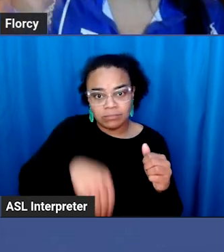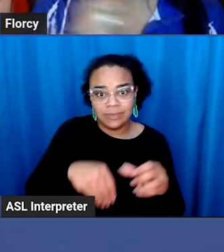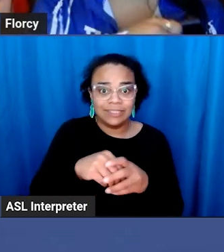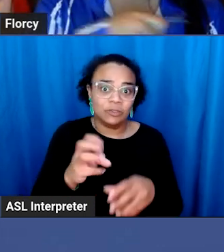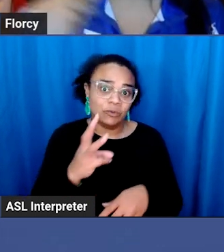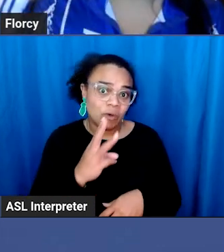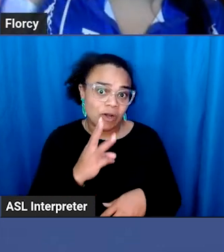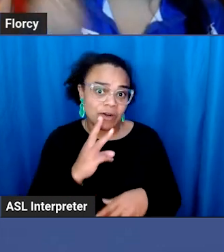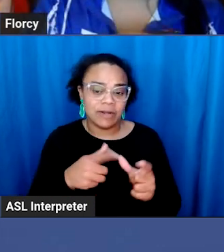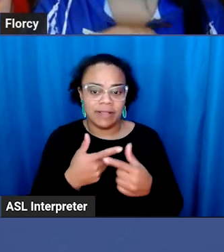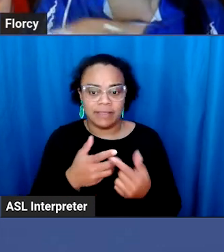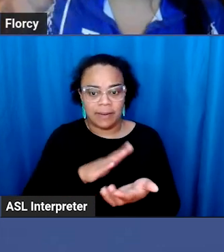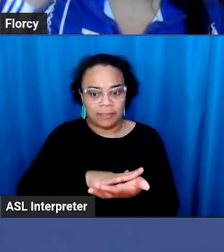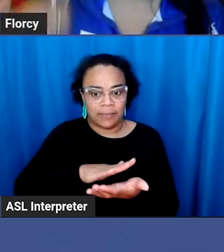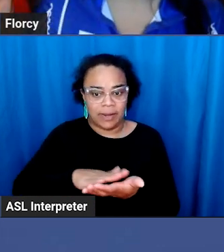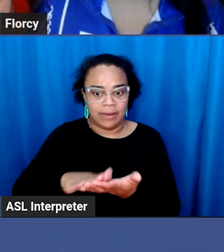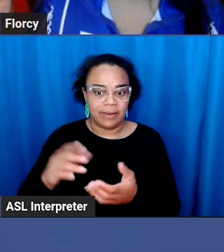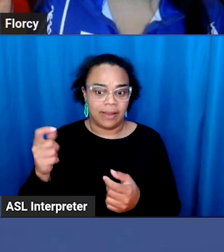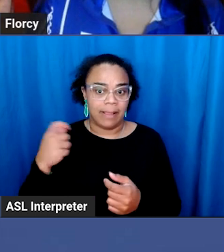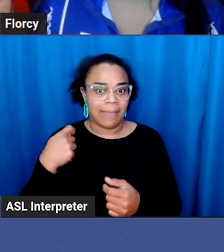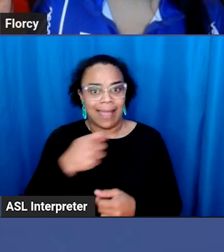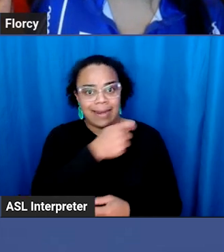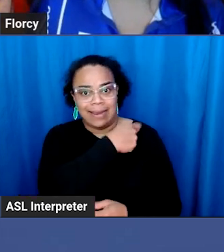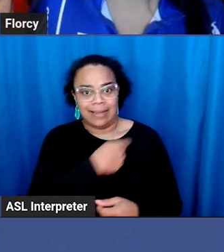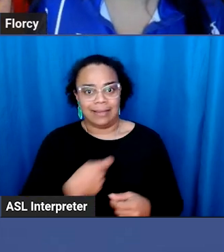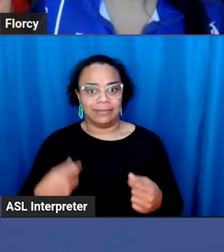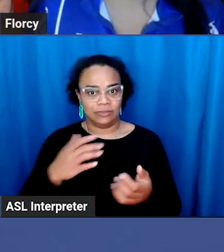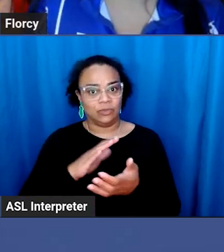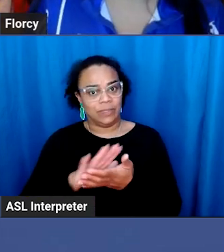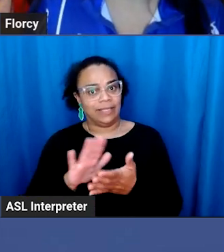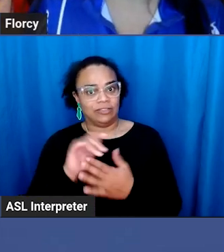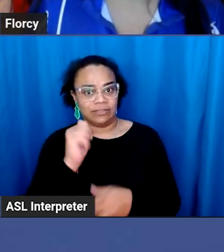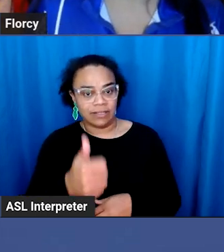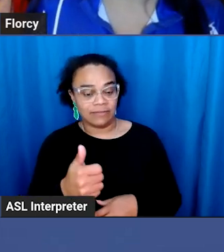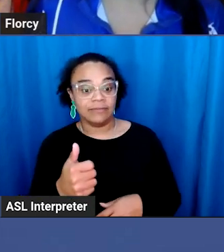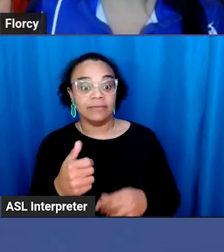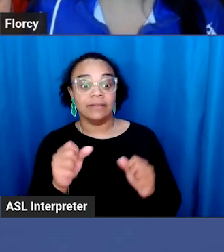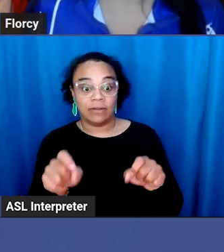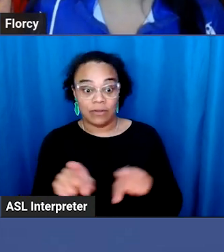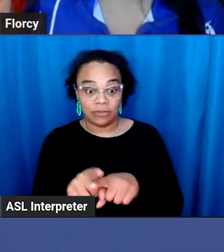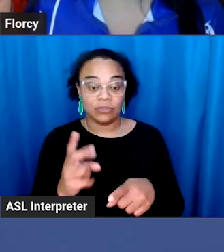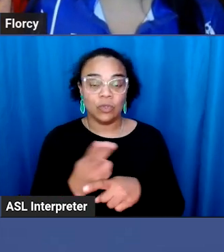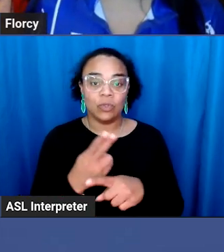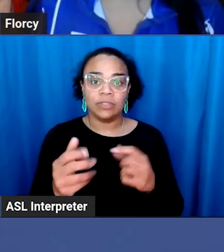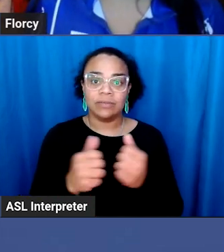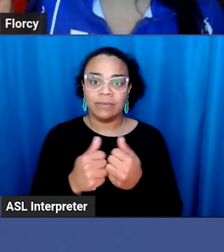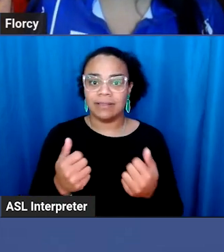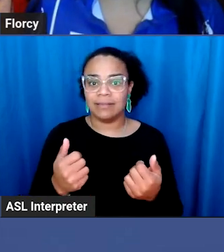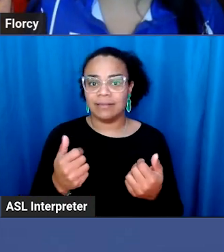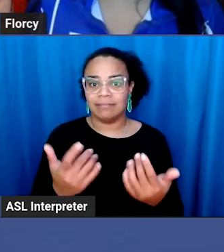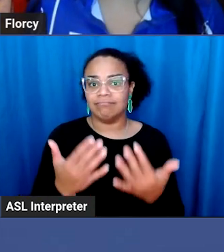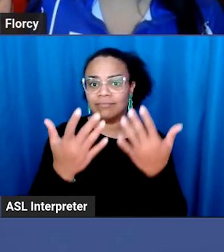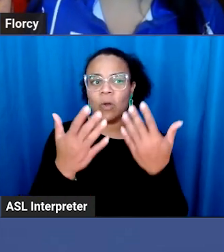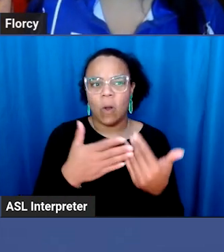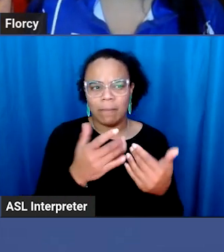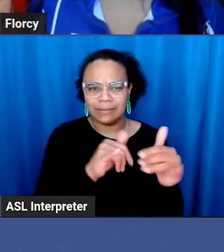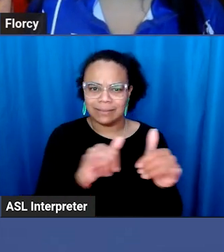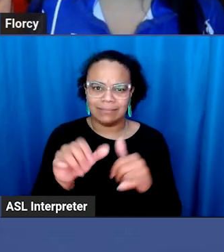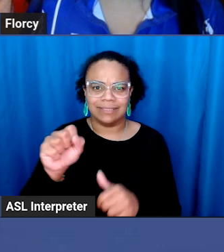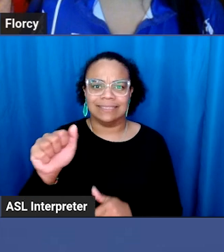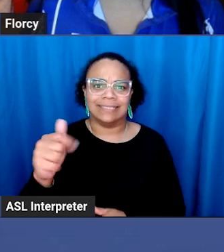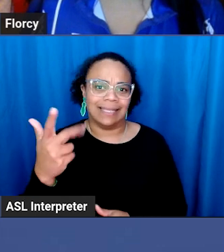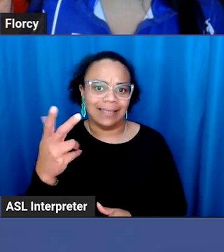kind of patting it all around yourself to cleanse yourself. And you can also like light it up like if it were to be sage. And I think